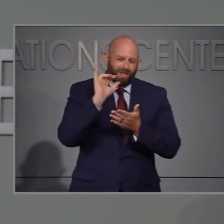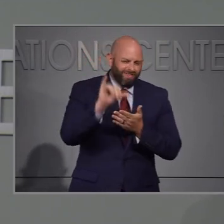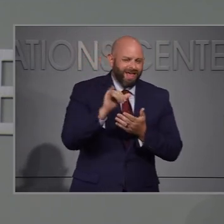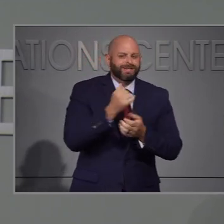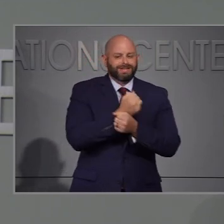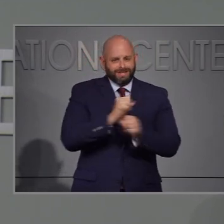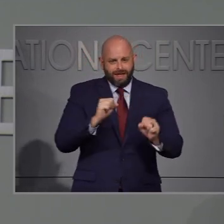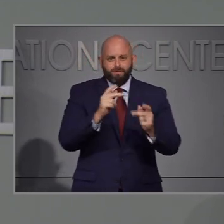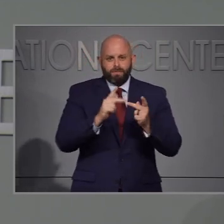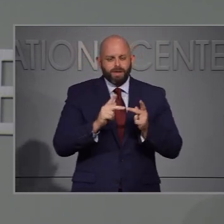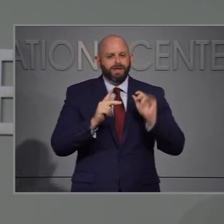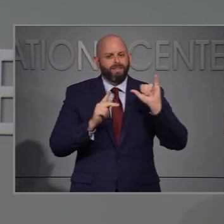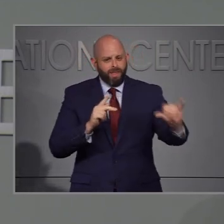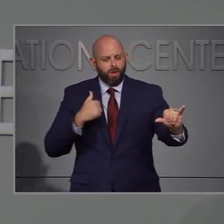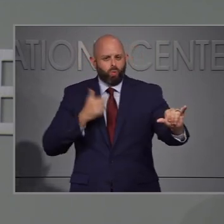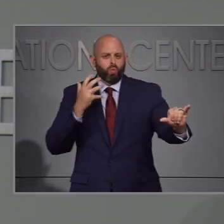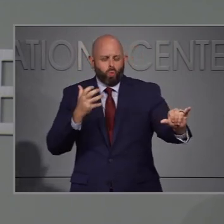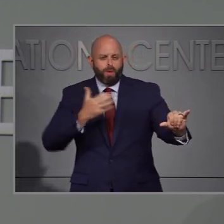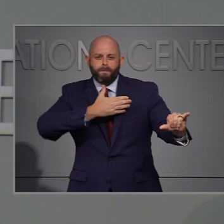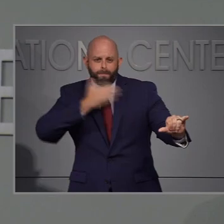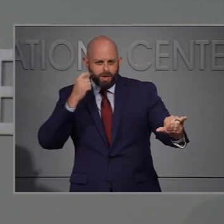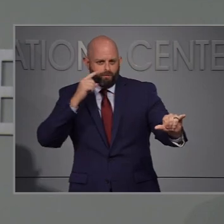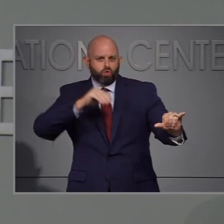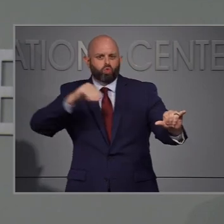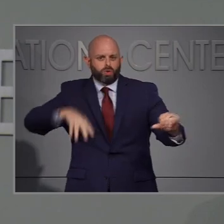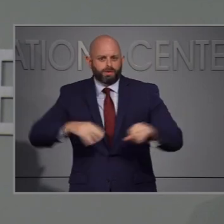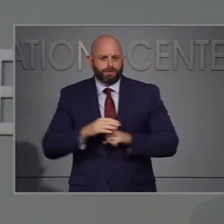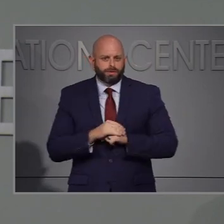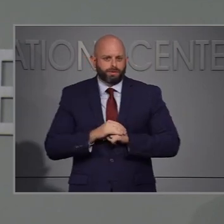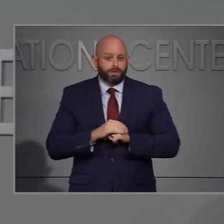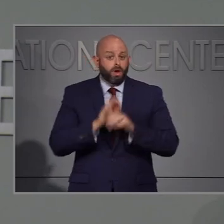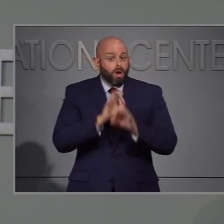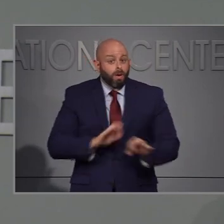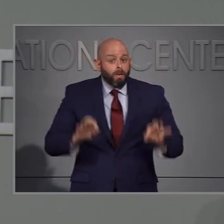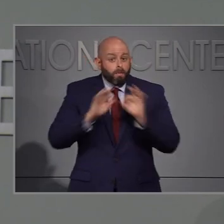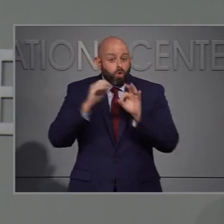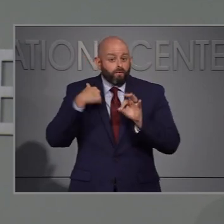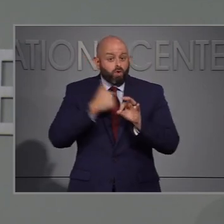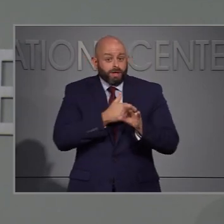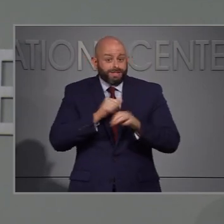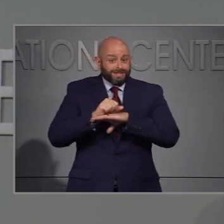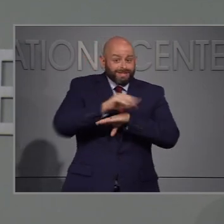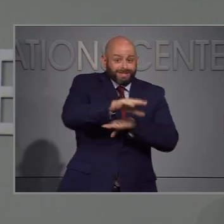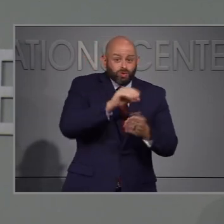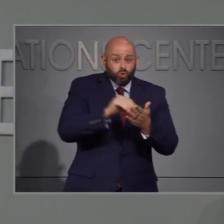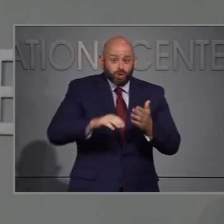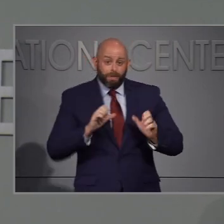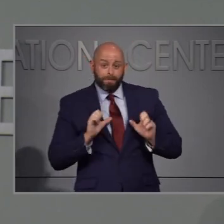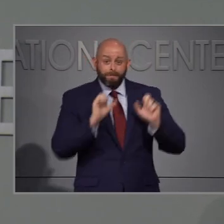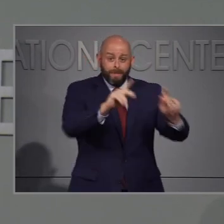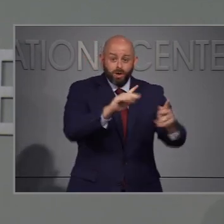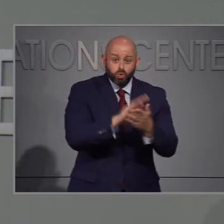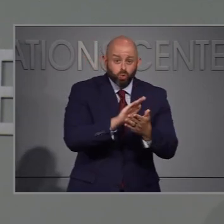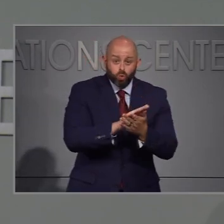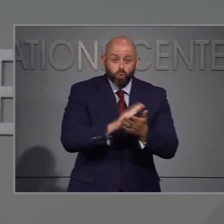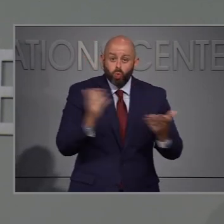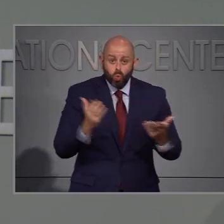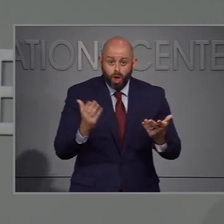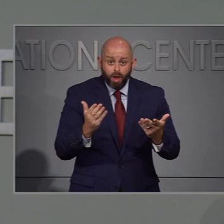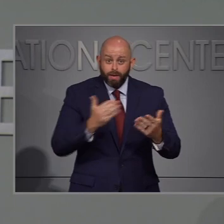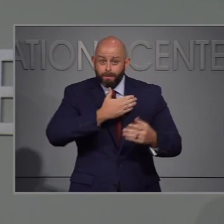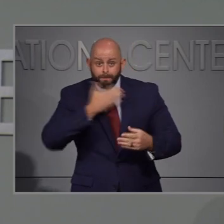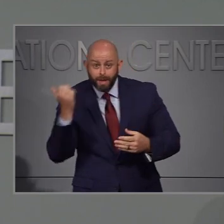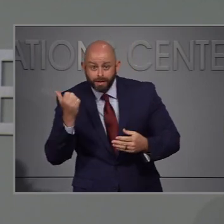And a key step to get there is for all of us, since we all have a vested interest in our